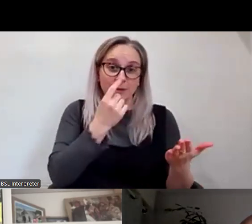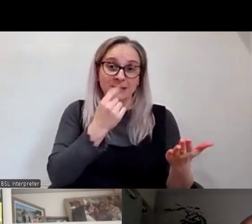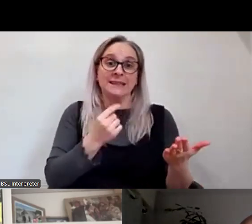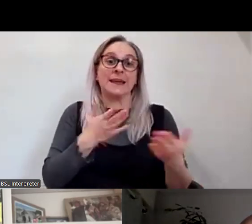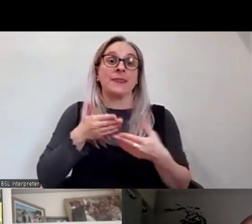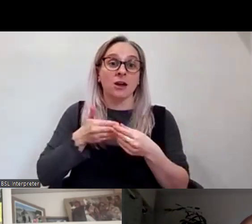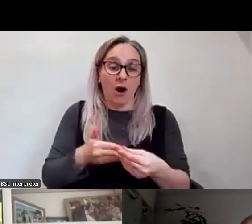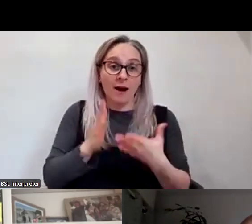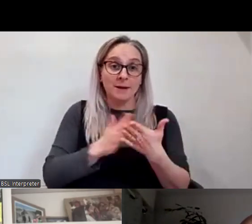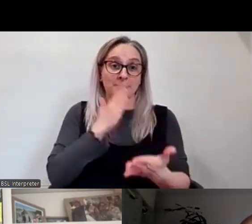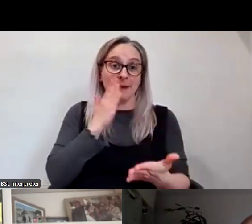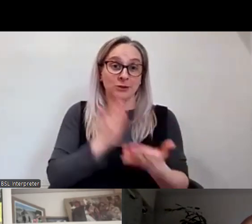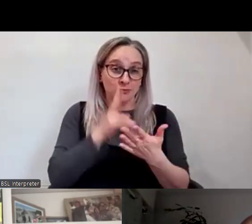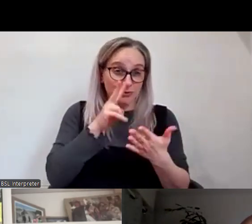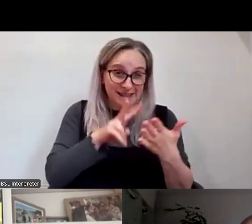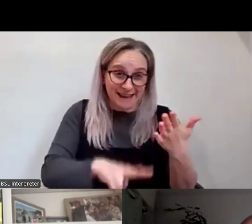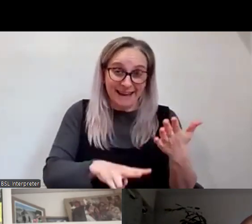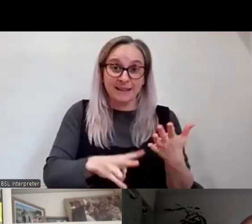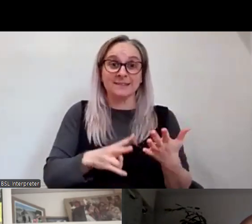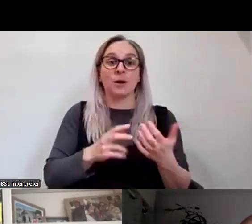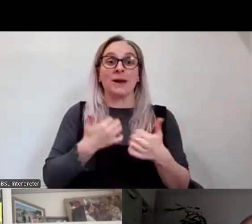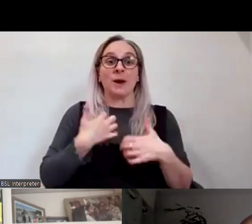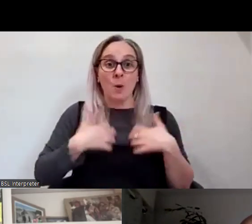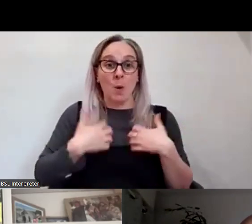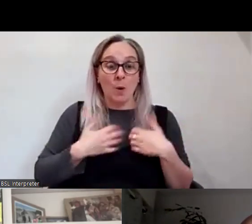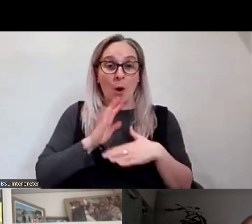to receiving lots of applications from you. Go well for the rest